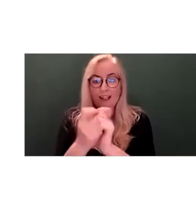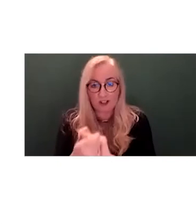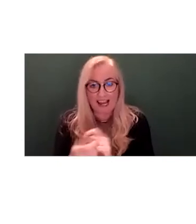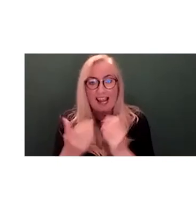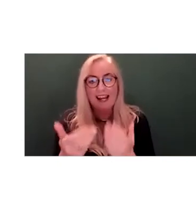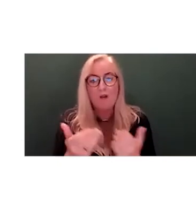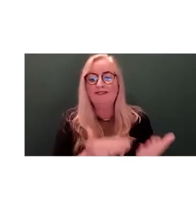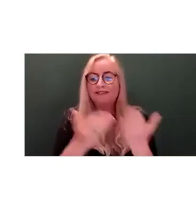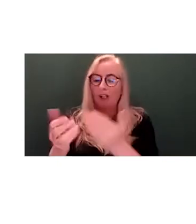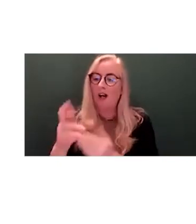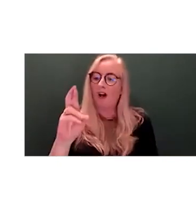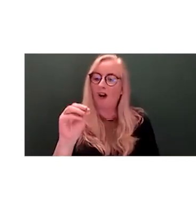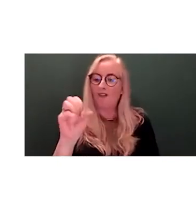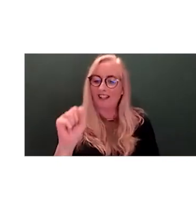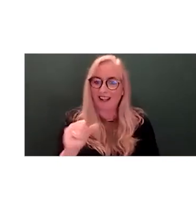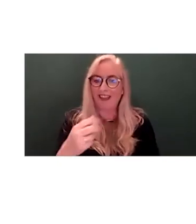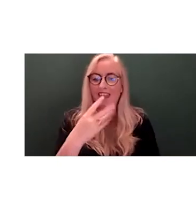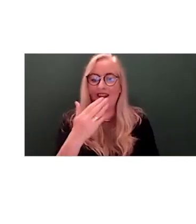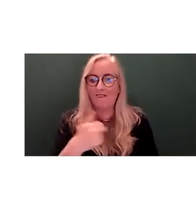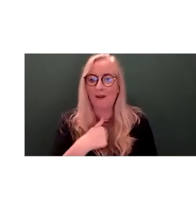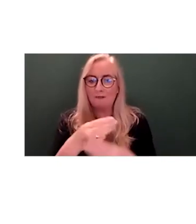to you, Ross, and thank you very much for your attention.